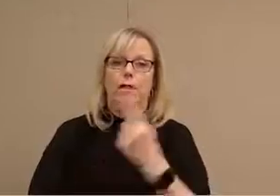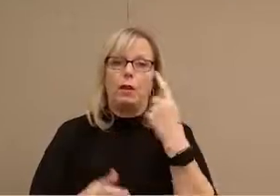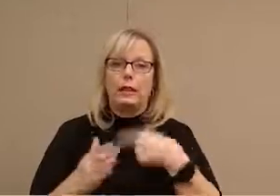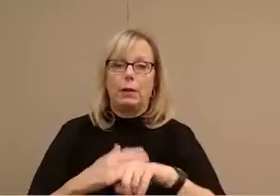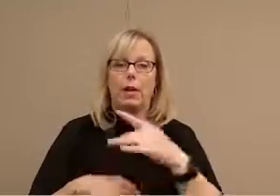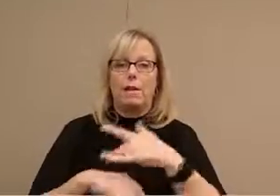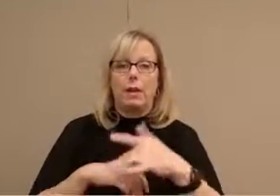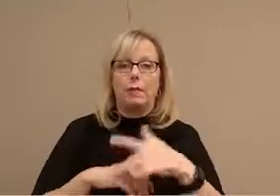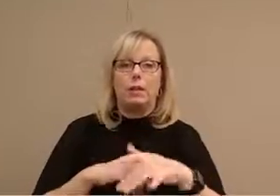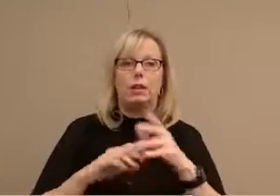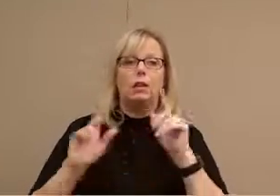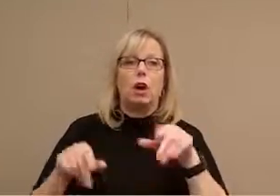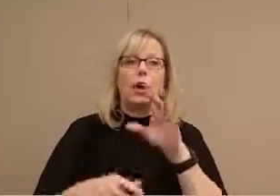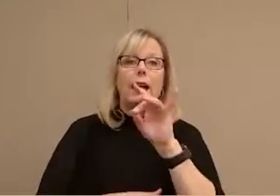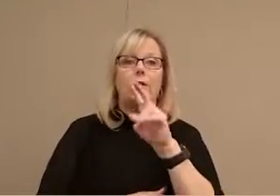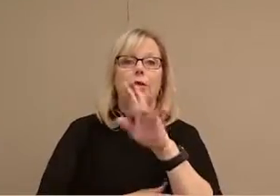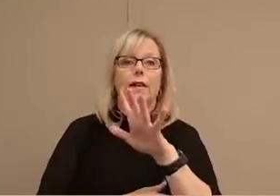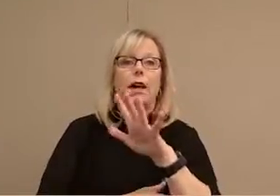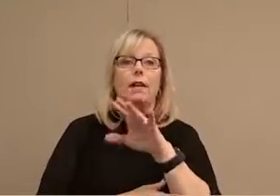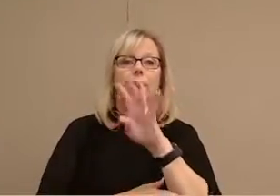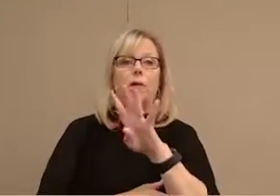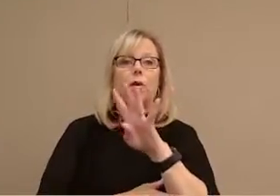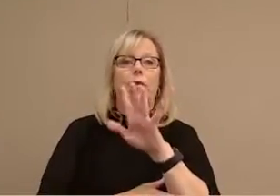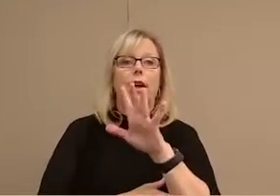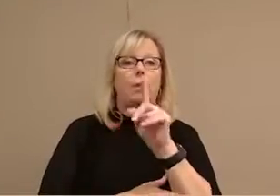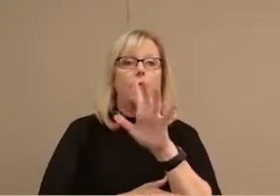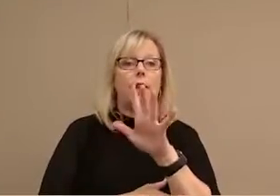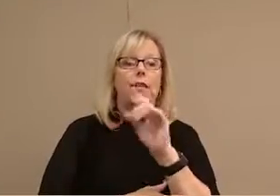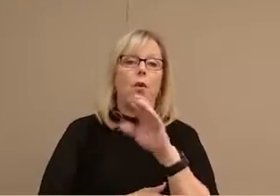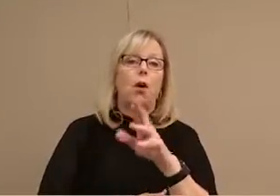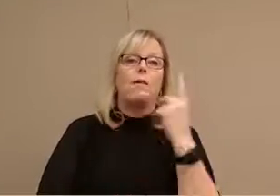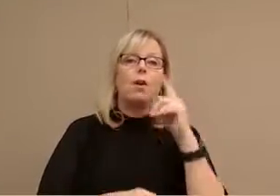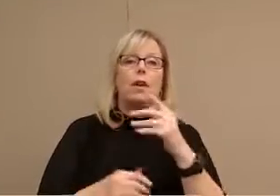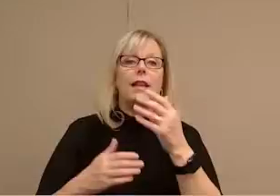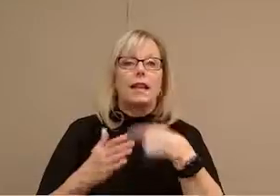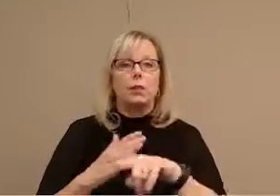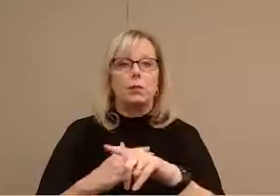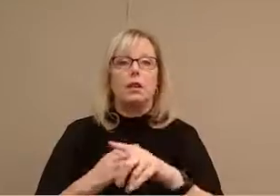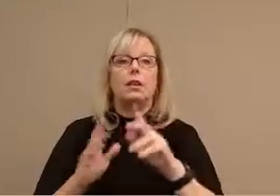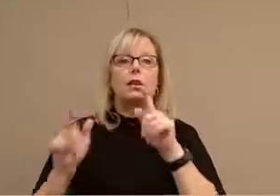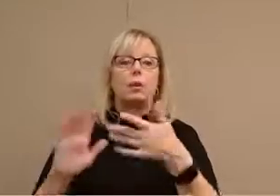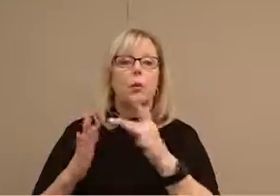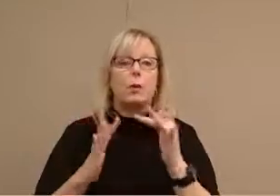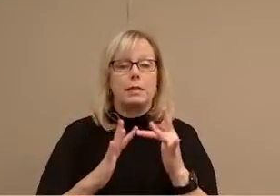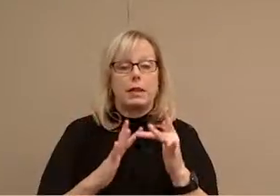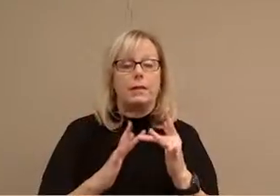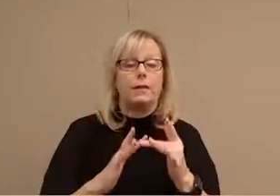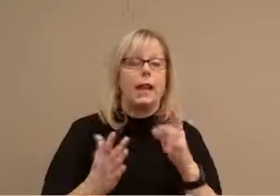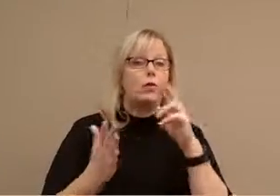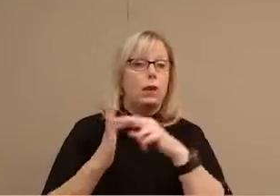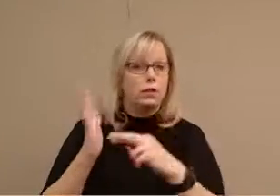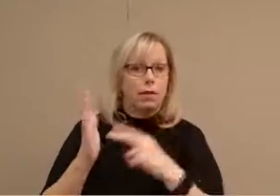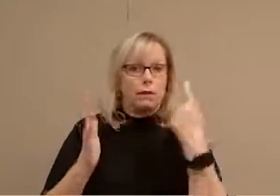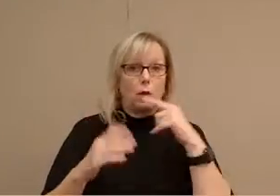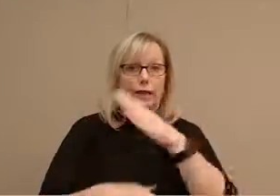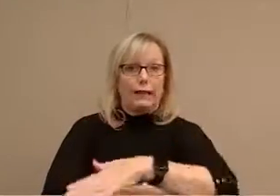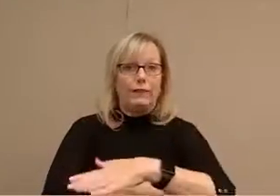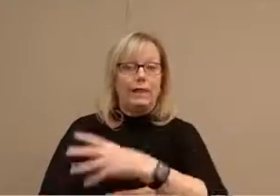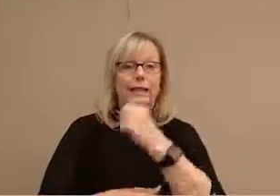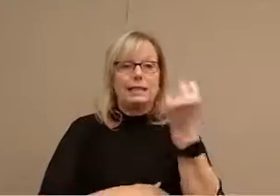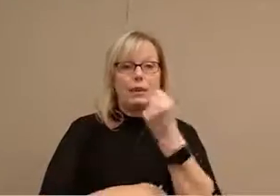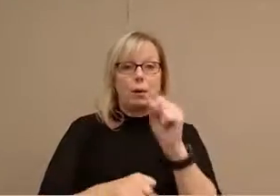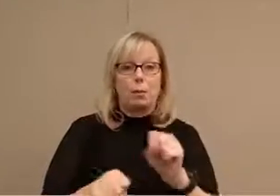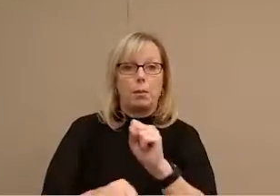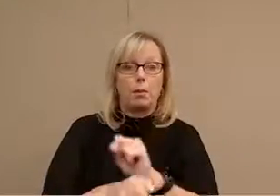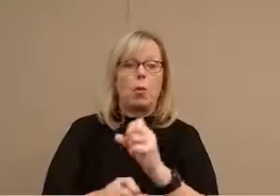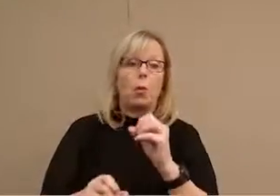week's availability, you can call 825-4515, or for the following week, you can go onto our website and register for those evening and Saturday appointments,